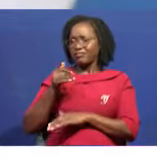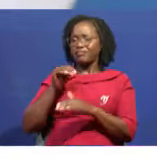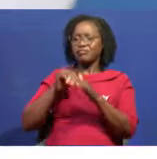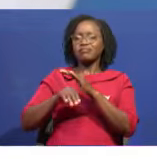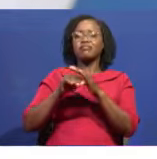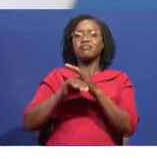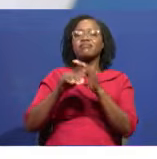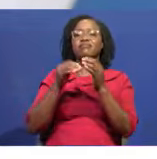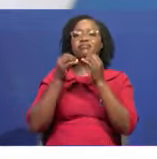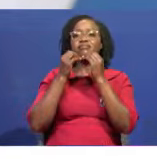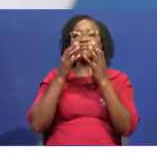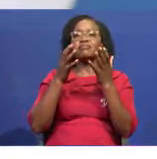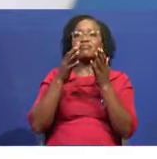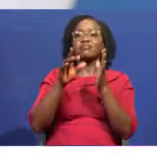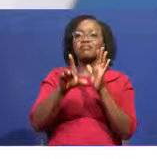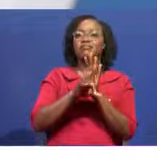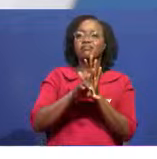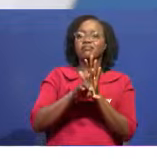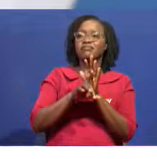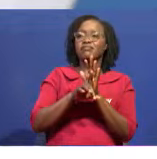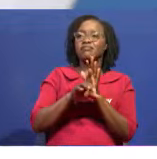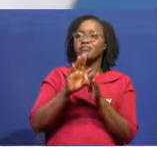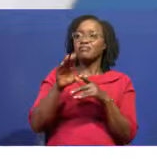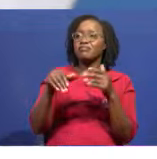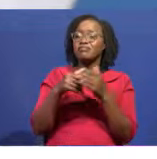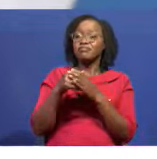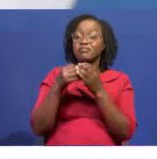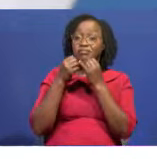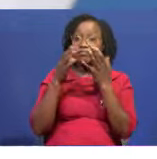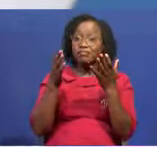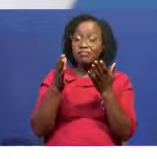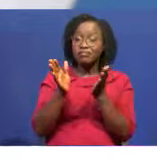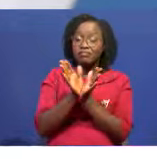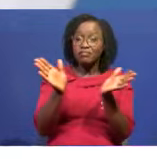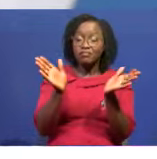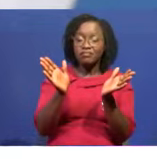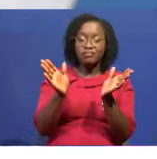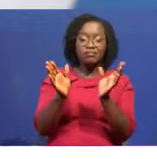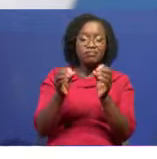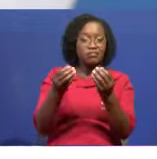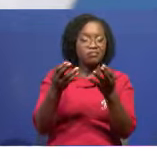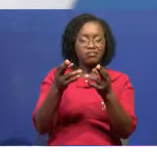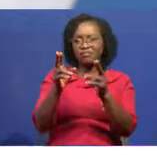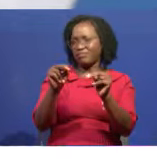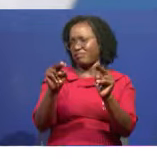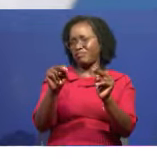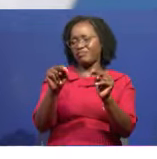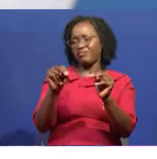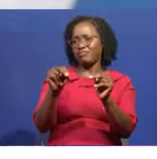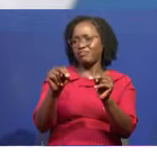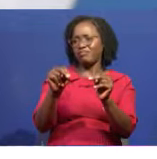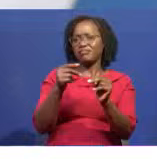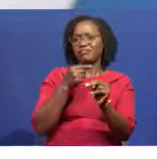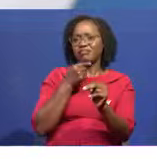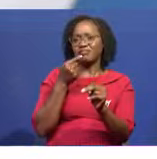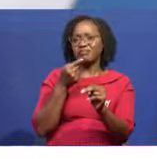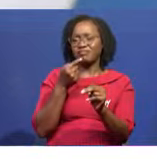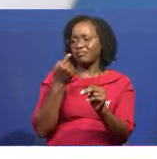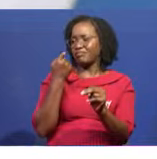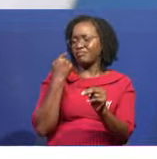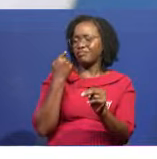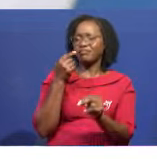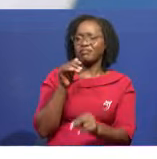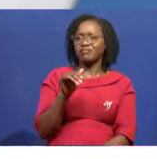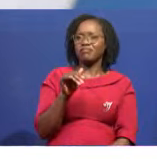to Information law, not every information is to be released to the public for obvious reasons. And I had mentioned